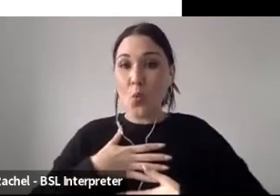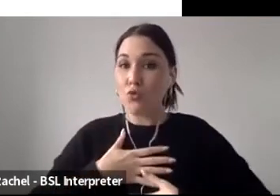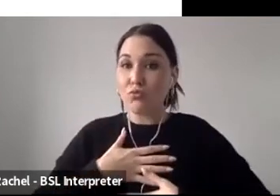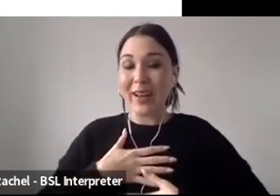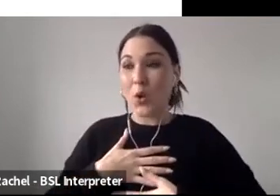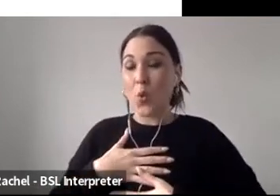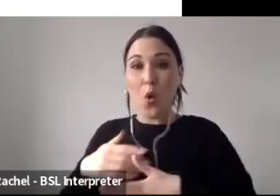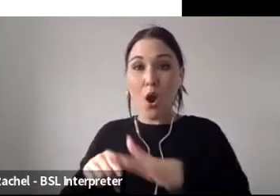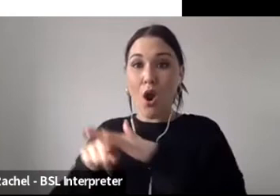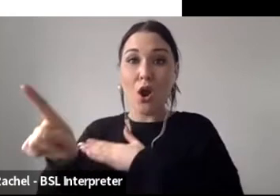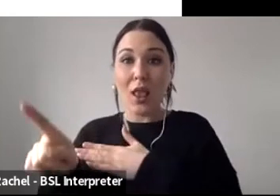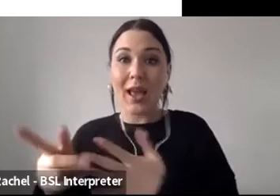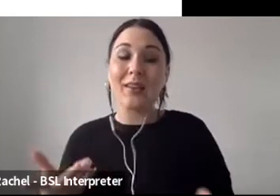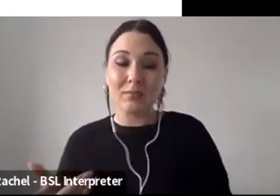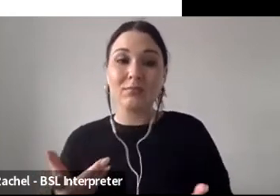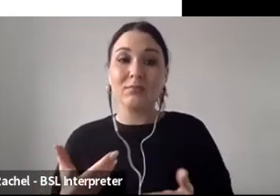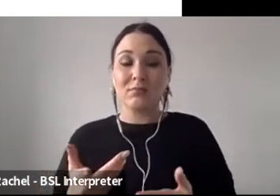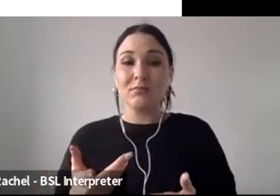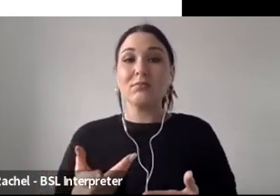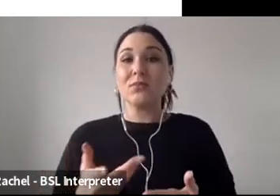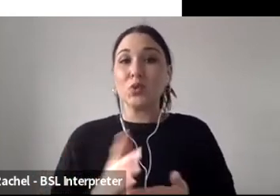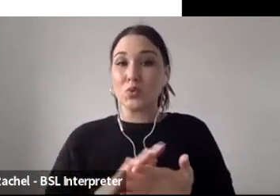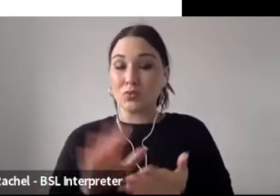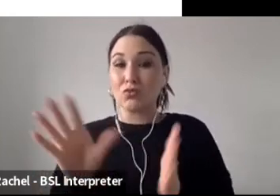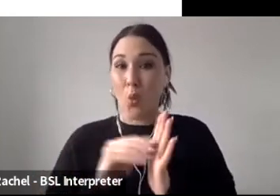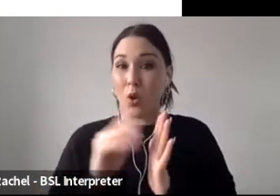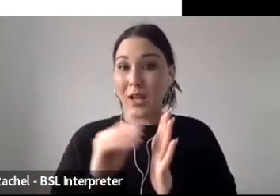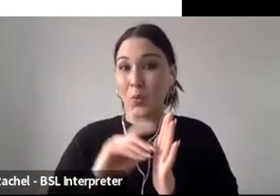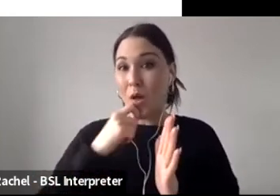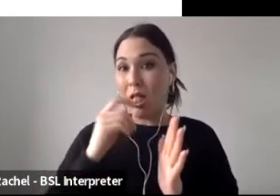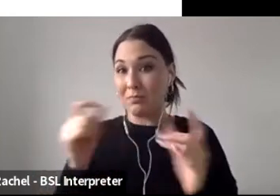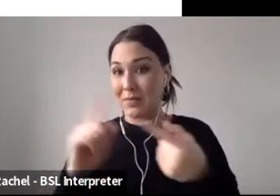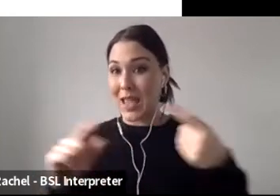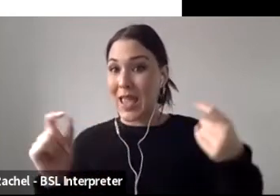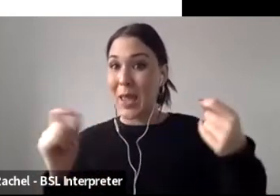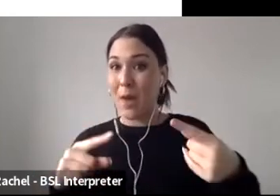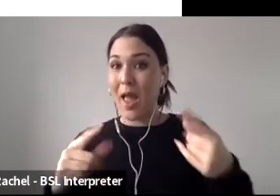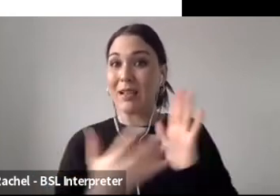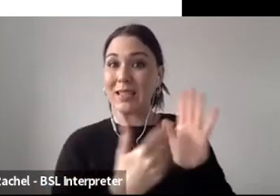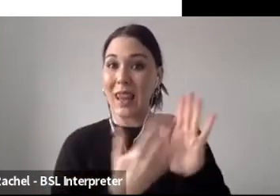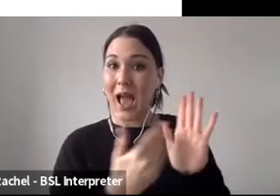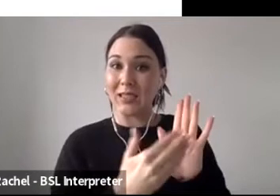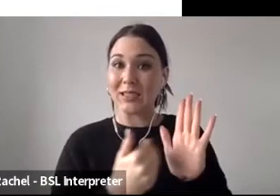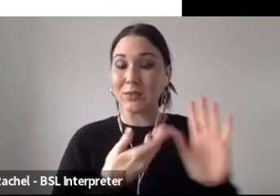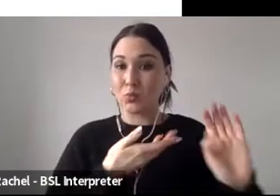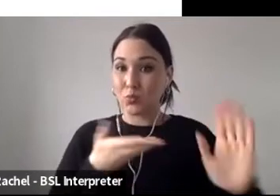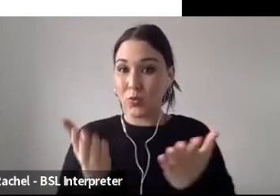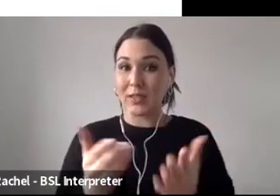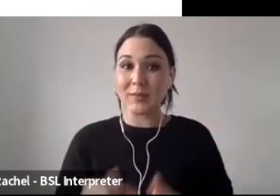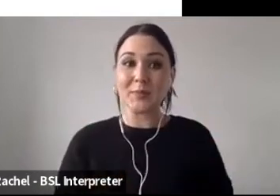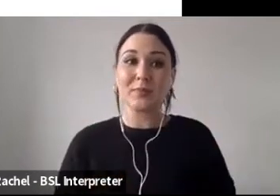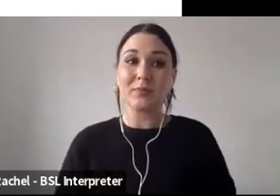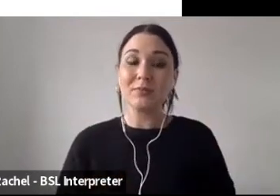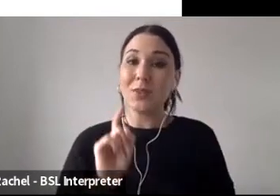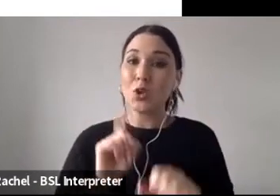days' time with the recording, the transcript and the slides. And then depending on how you joined the webinar, you'll find the